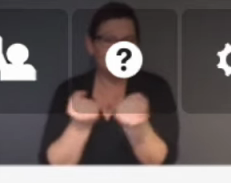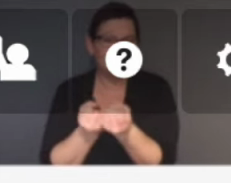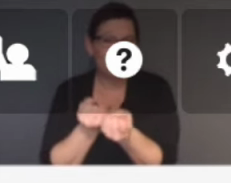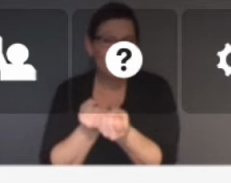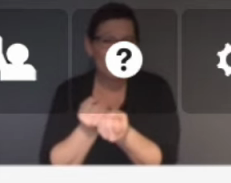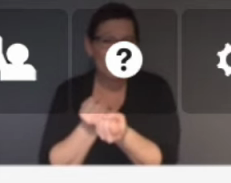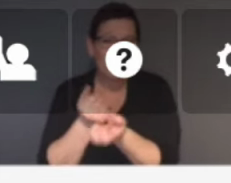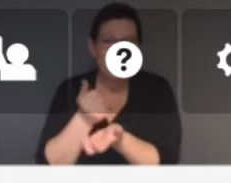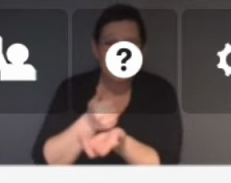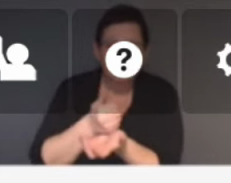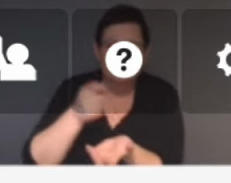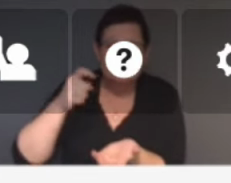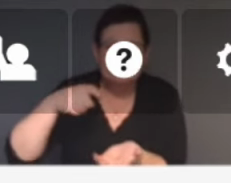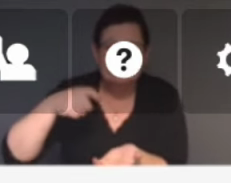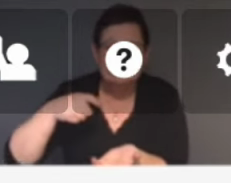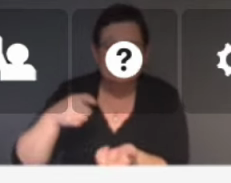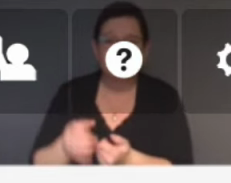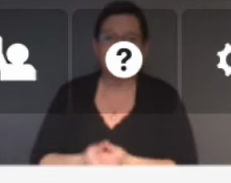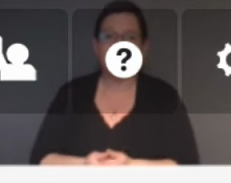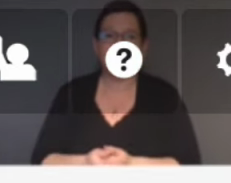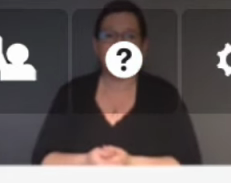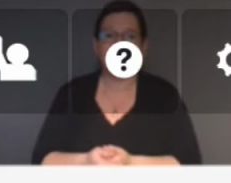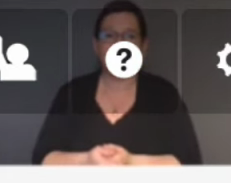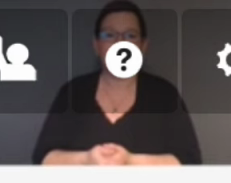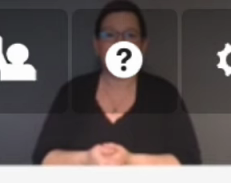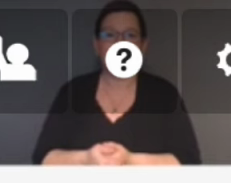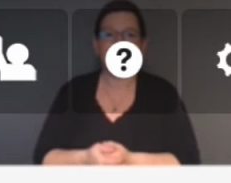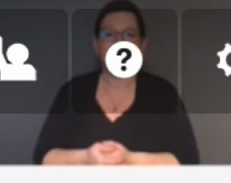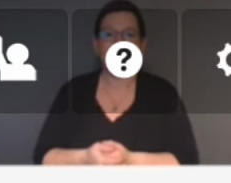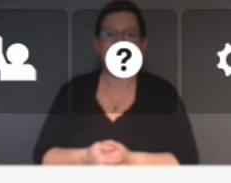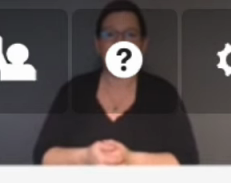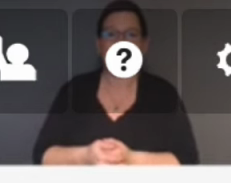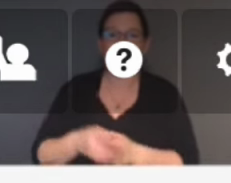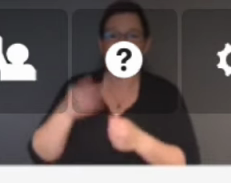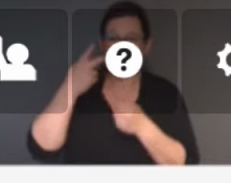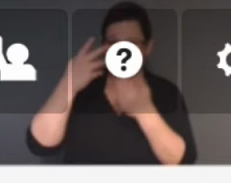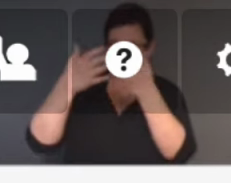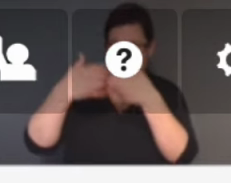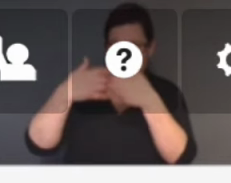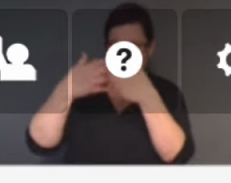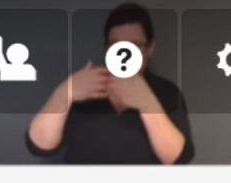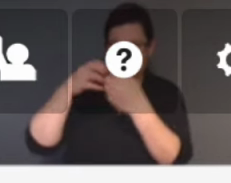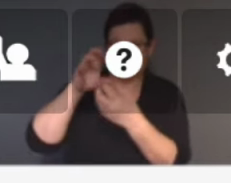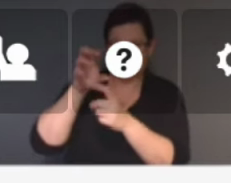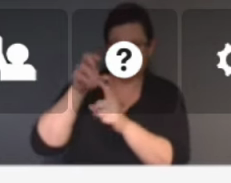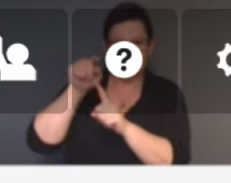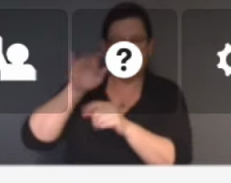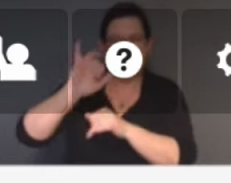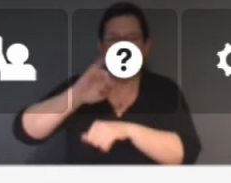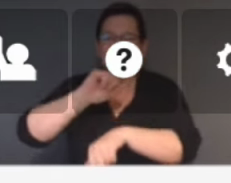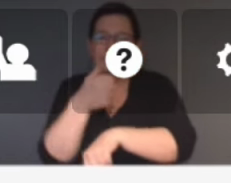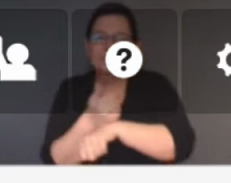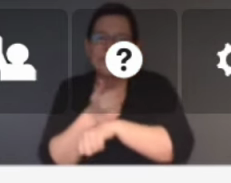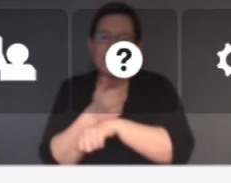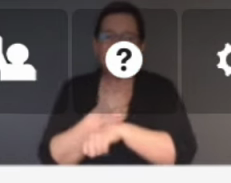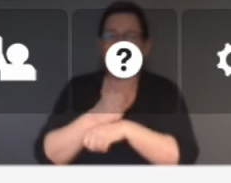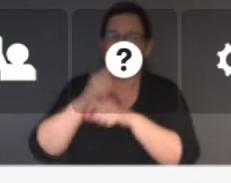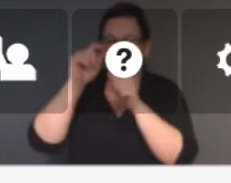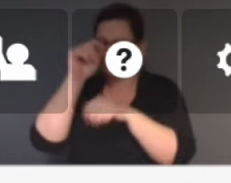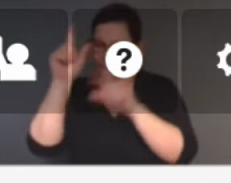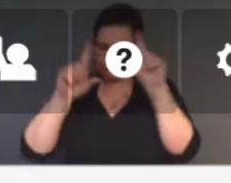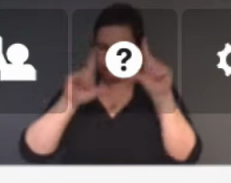The gear wheel icon lets you adjust the webinar settings. And finally, the icon with